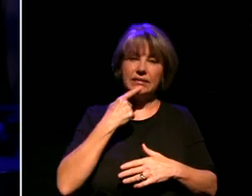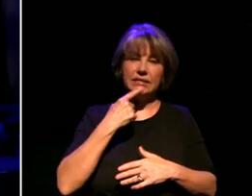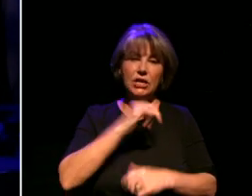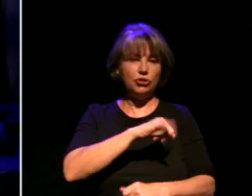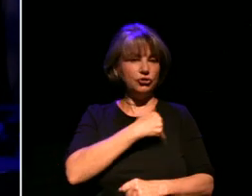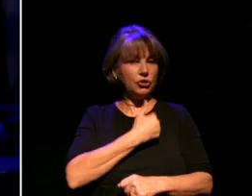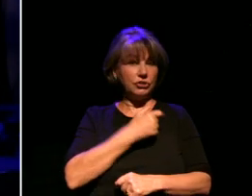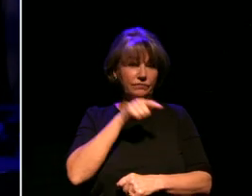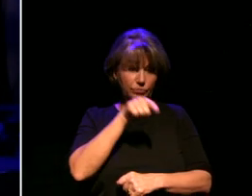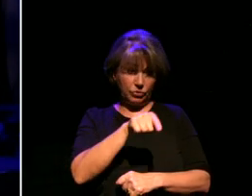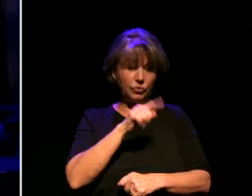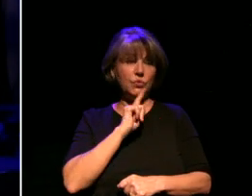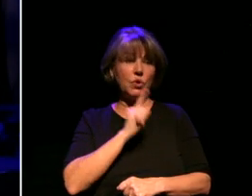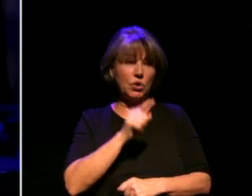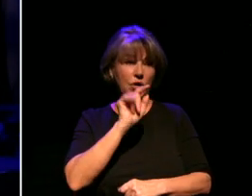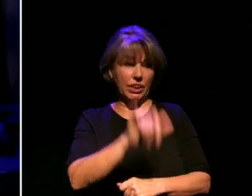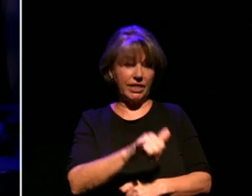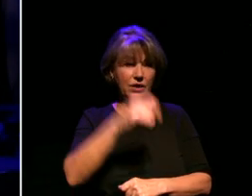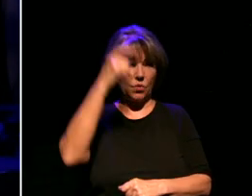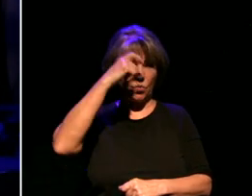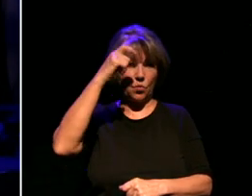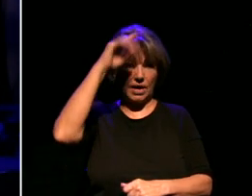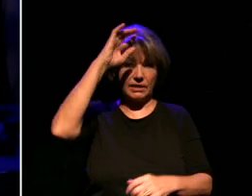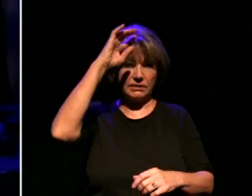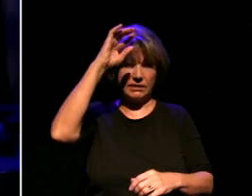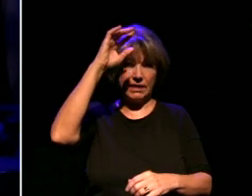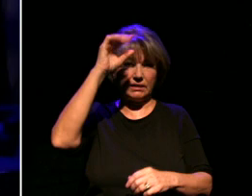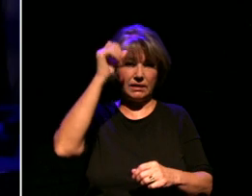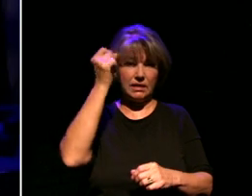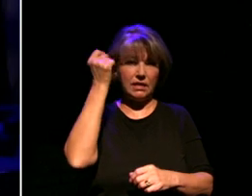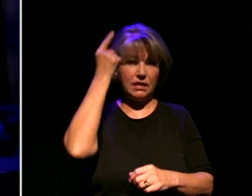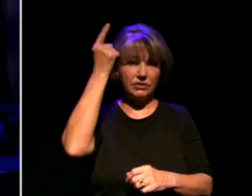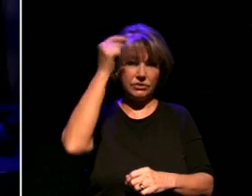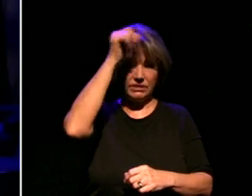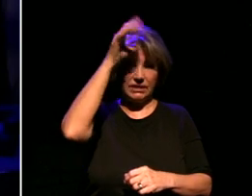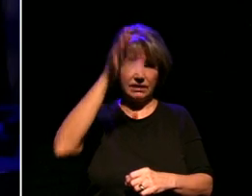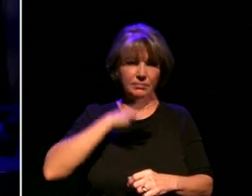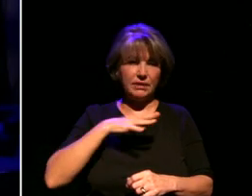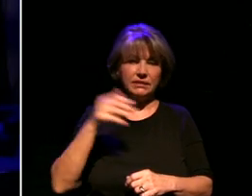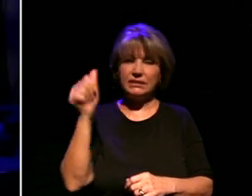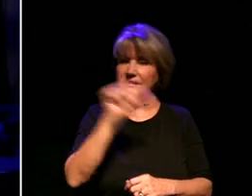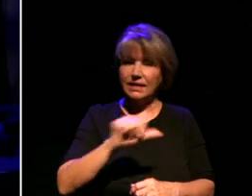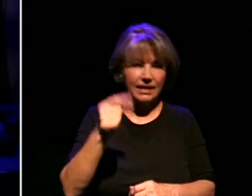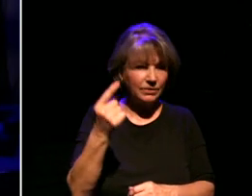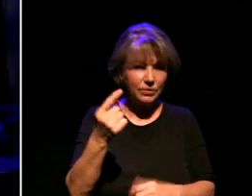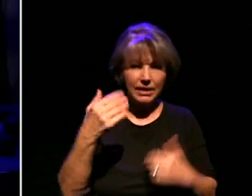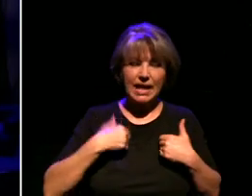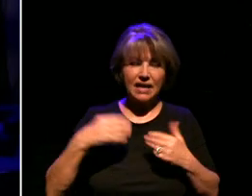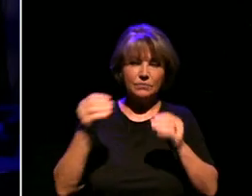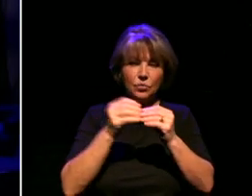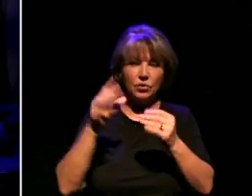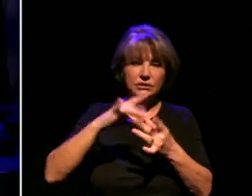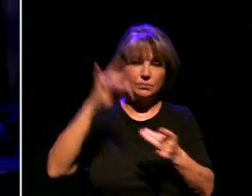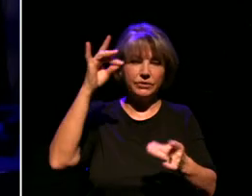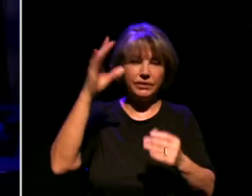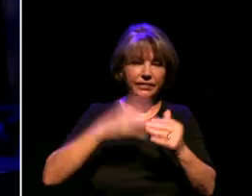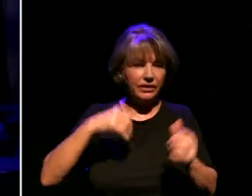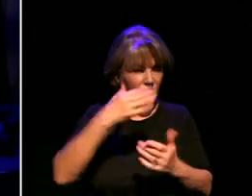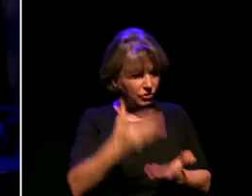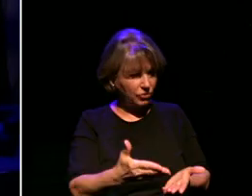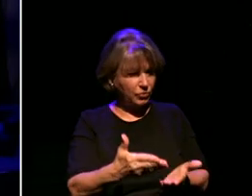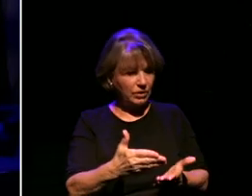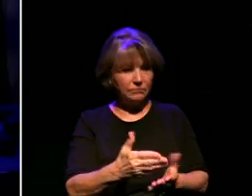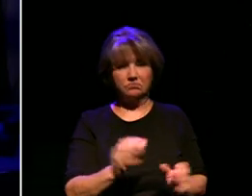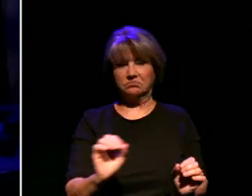wise and discerning man. He says, is there any person that you know of who has more of the spirit of God in them? Here you